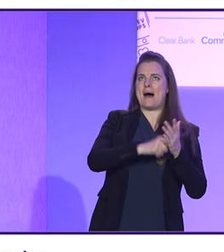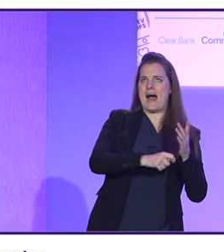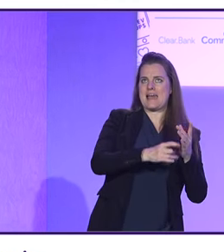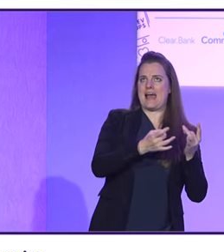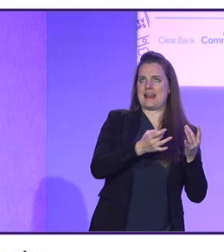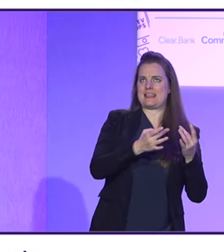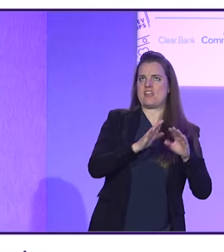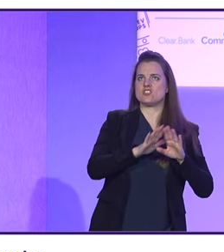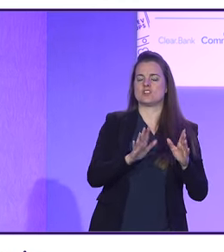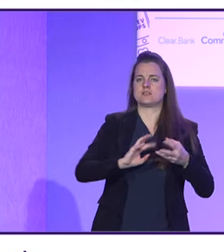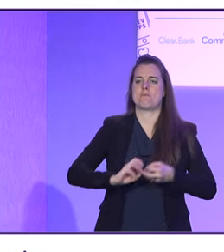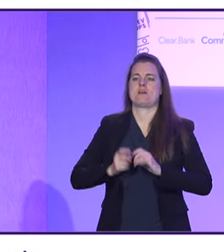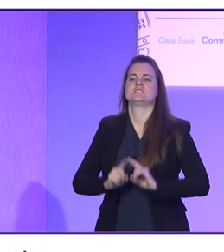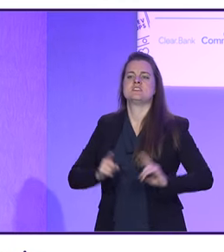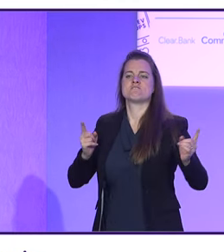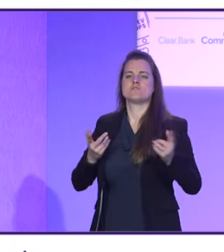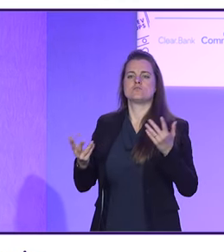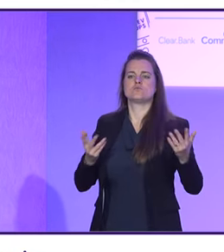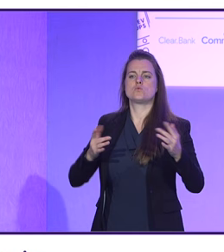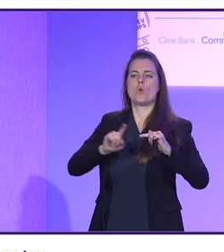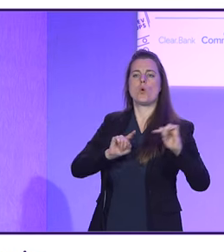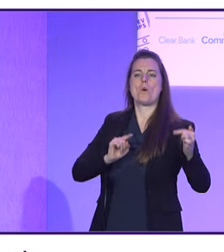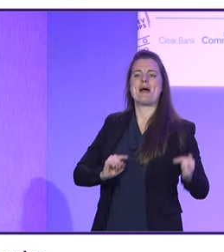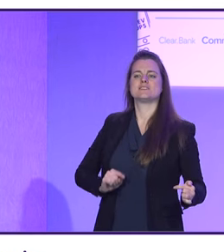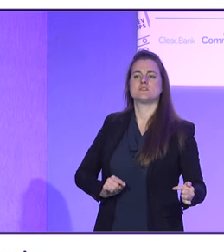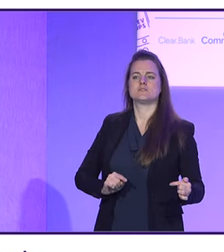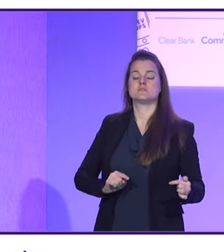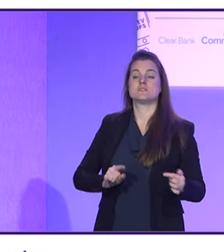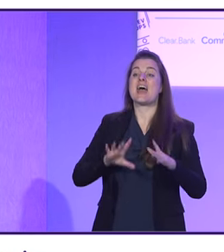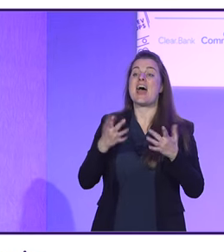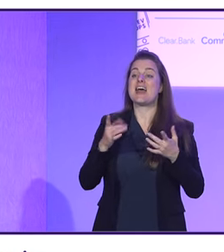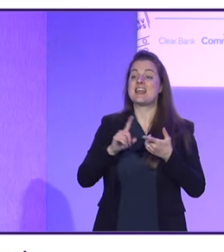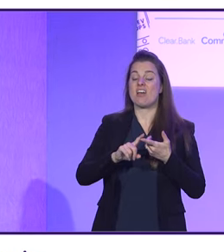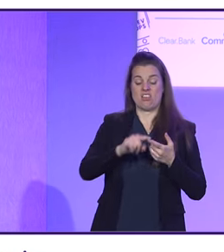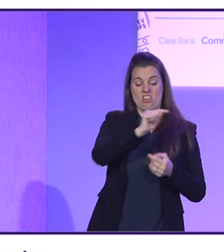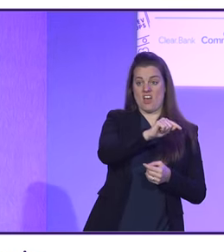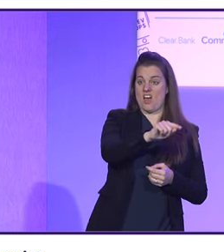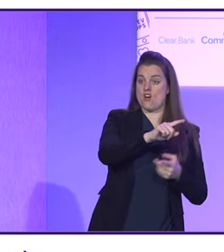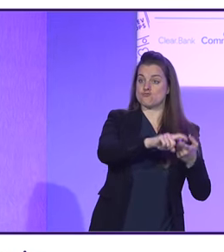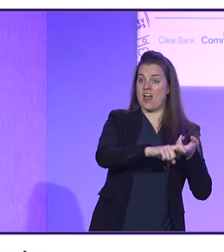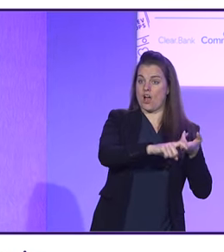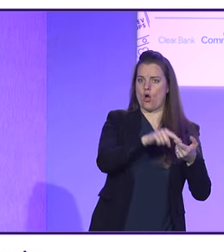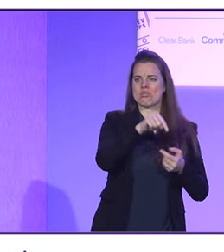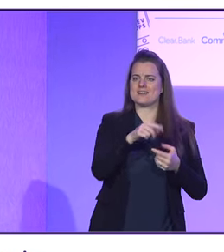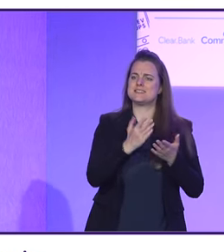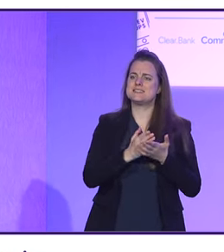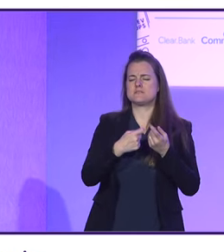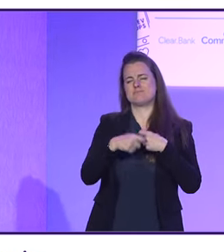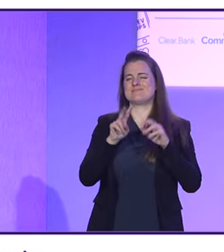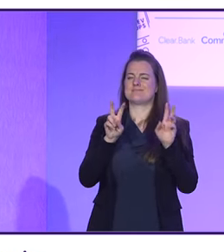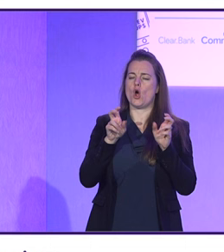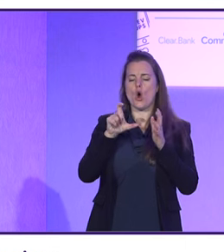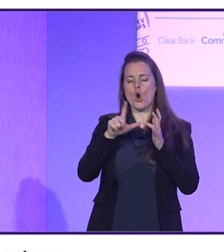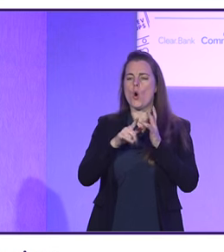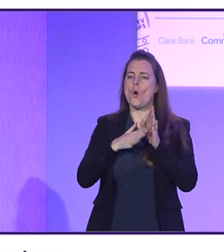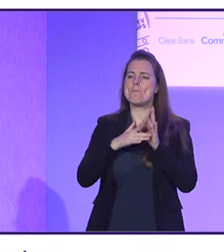your competitors. Anything that every one of your competitors is also relying on is a commodity in your business domain. And you can